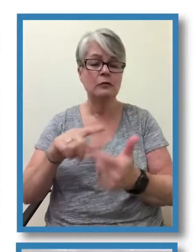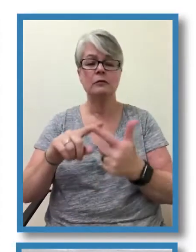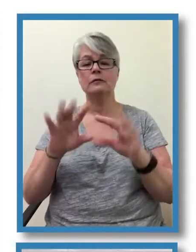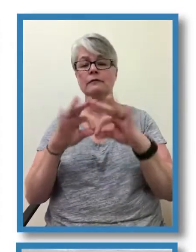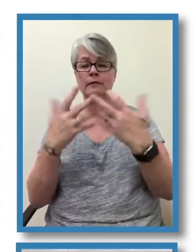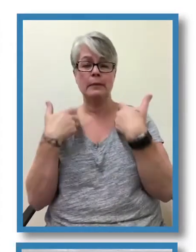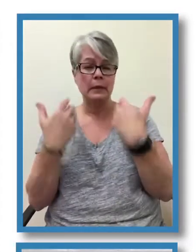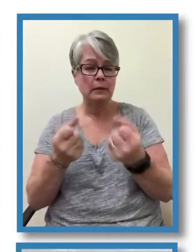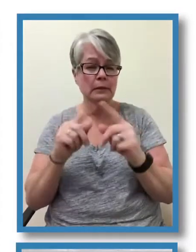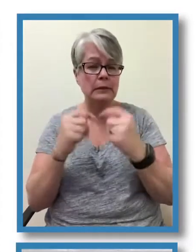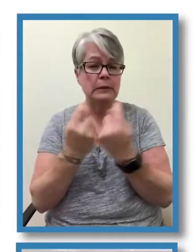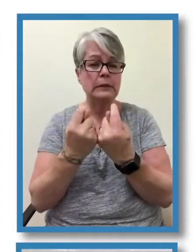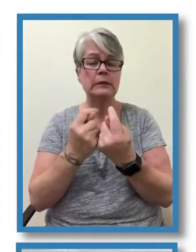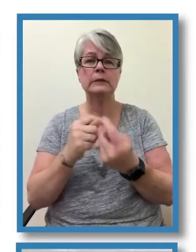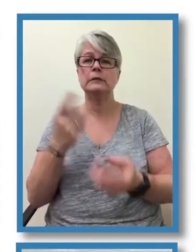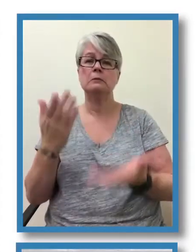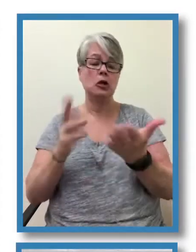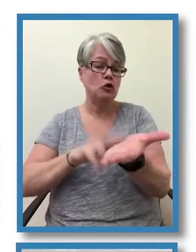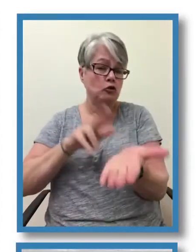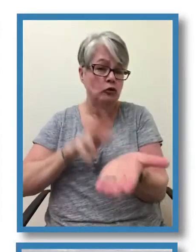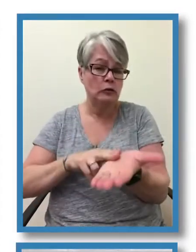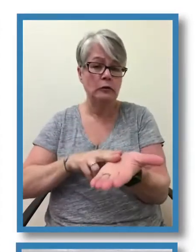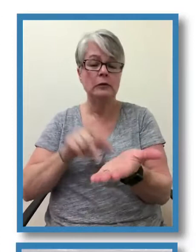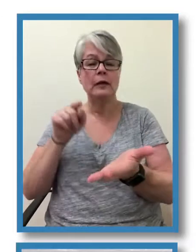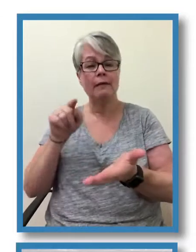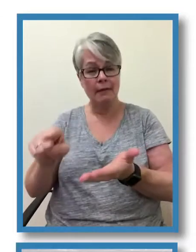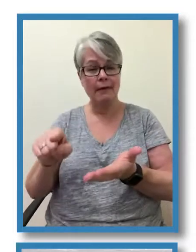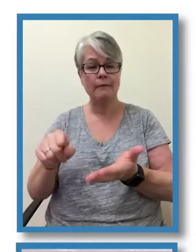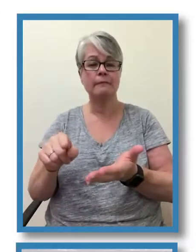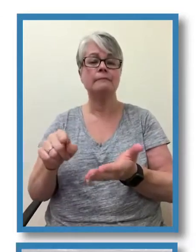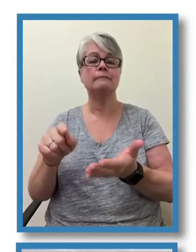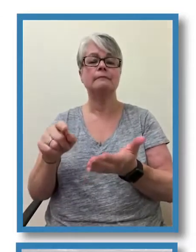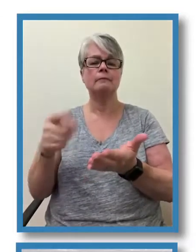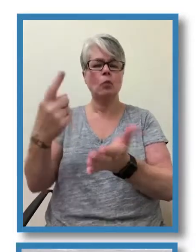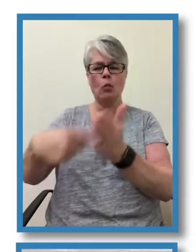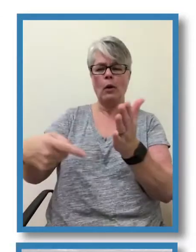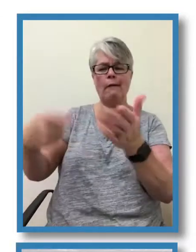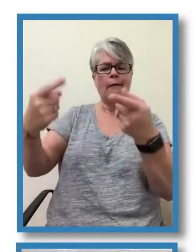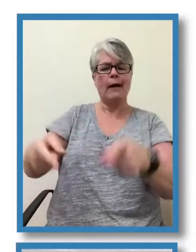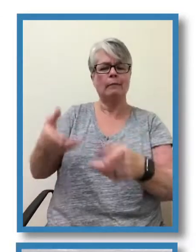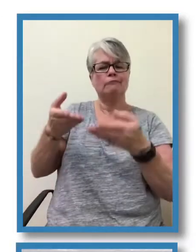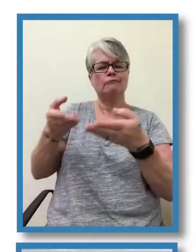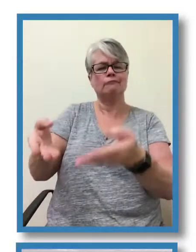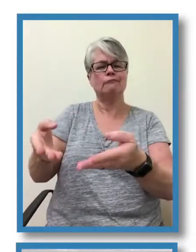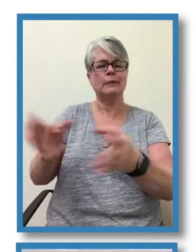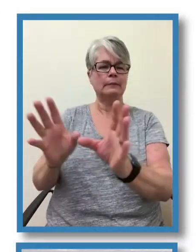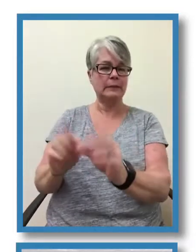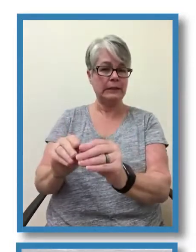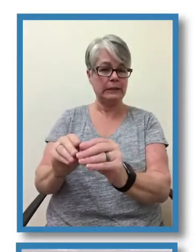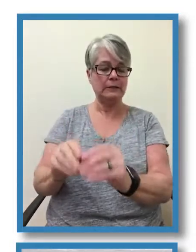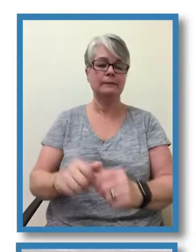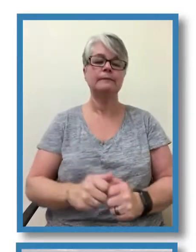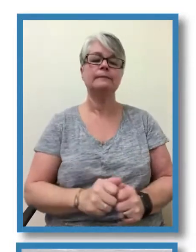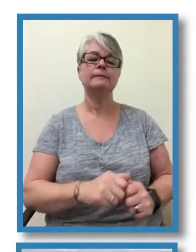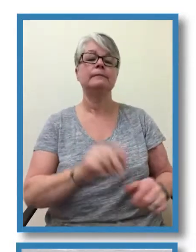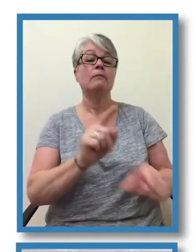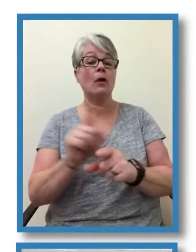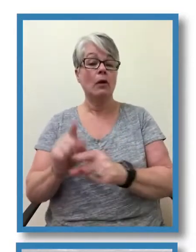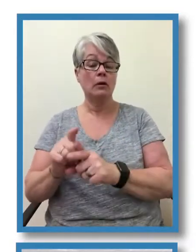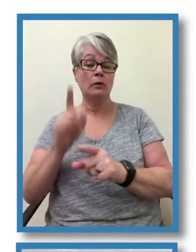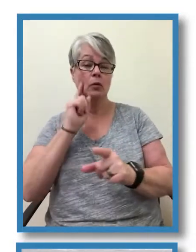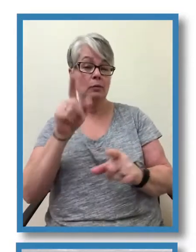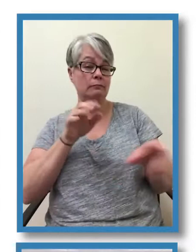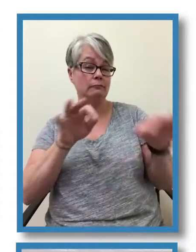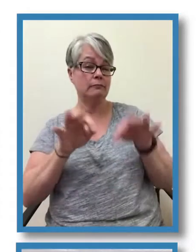risk factors for dementia and what you might be able to do to lower your risk and try and keep your brain healthy. We'll give